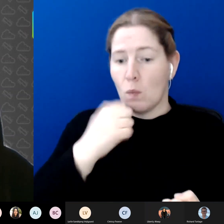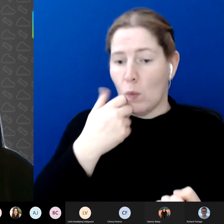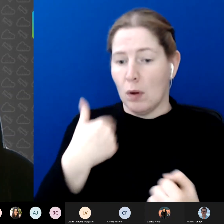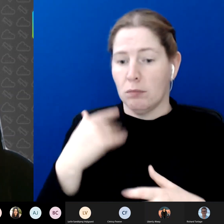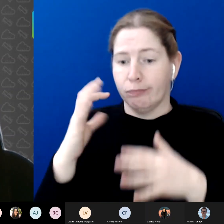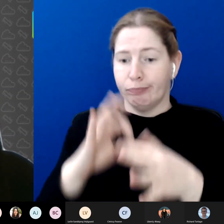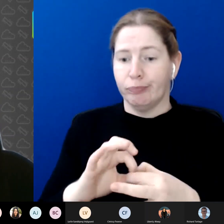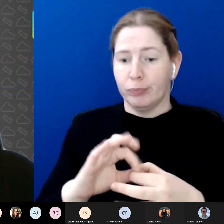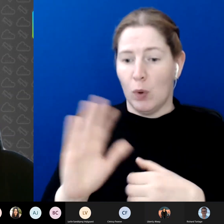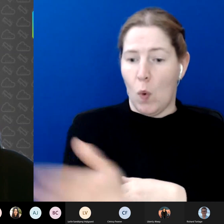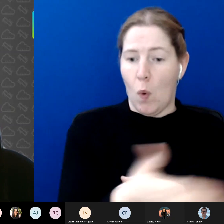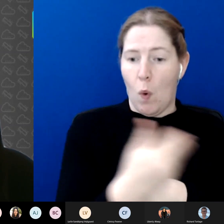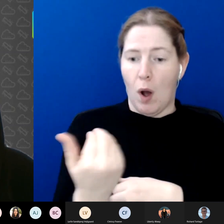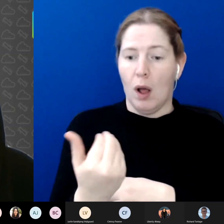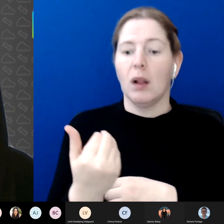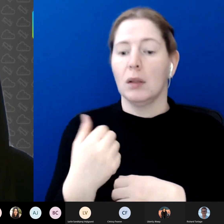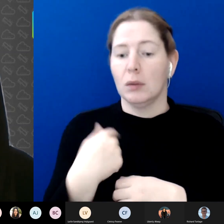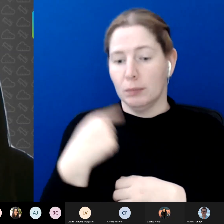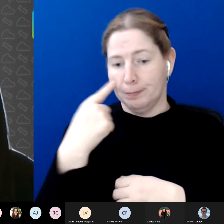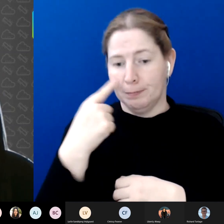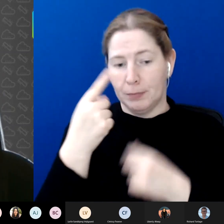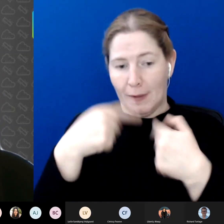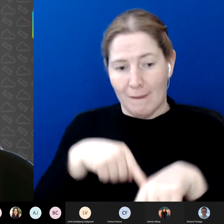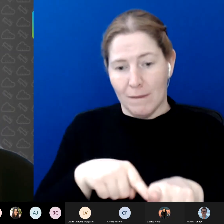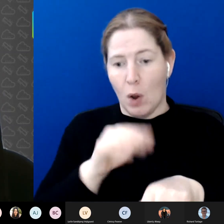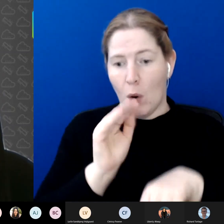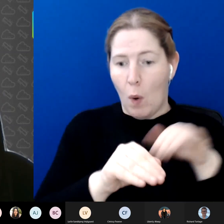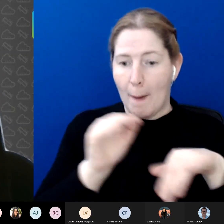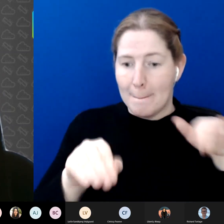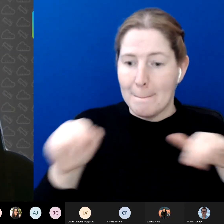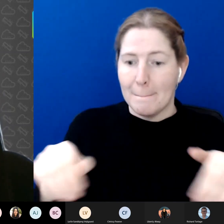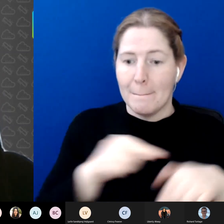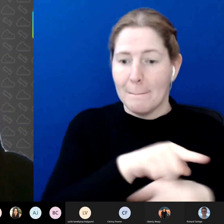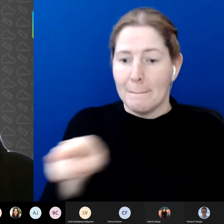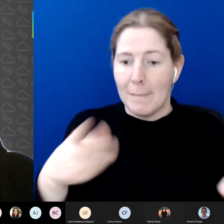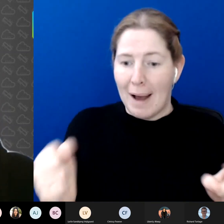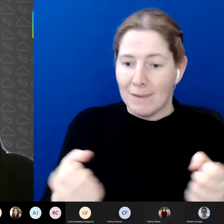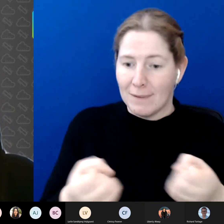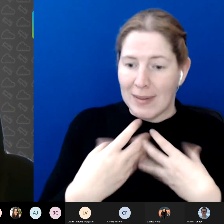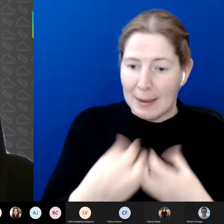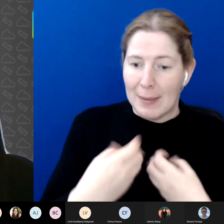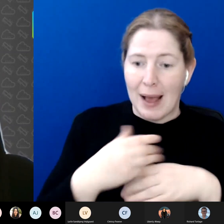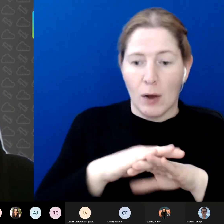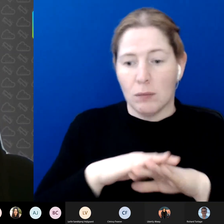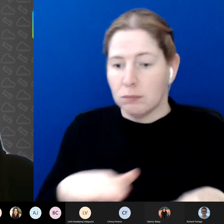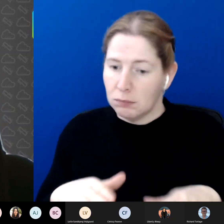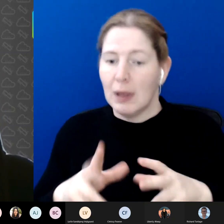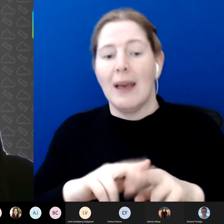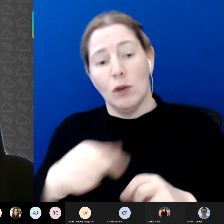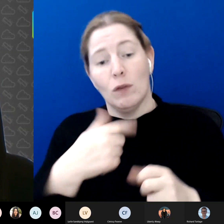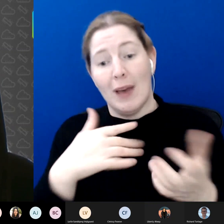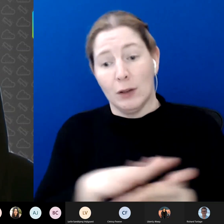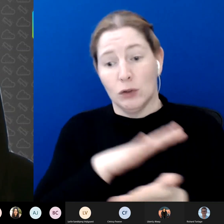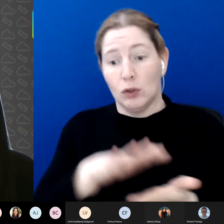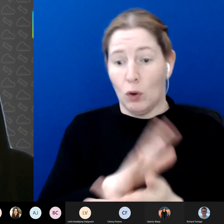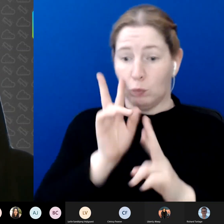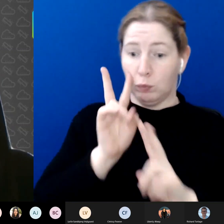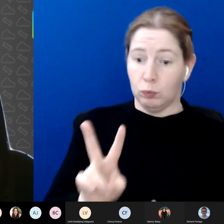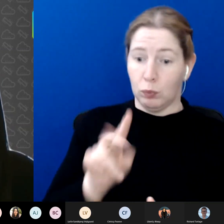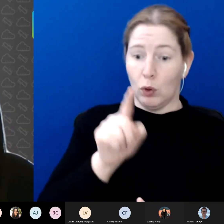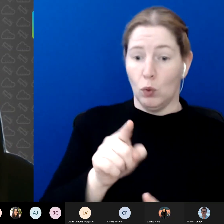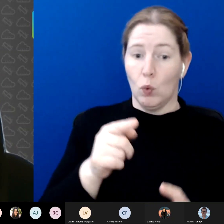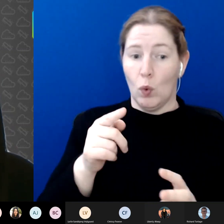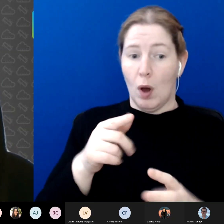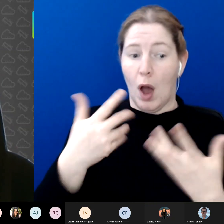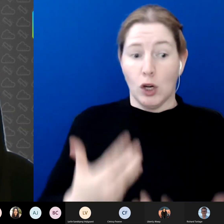contact to everyone who's attended today just to follow up to see if you have any feedback on the session. And if you've enjoyed the content that you've seen today and you're currently a client